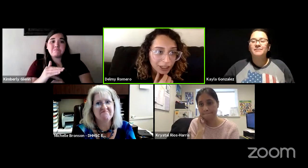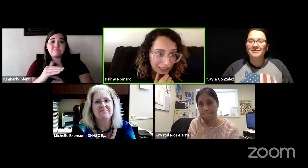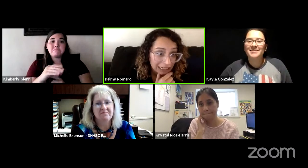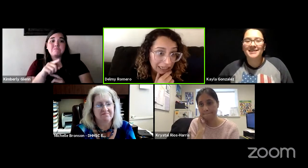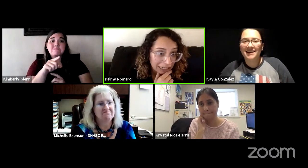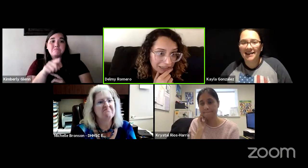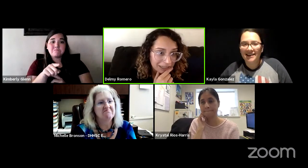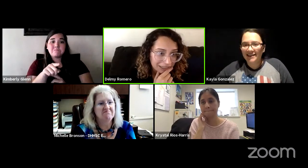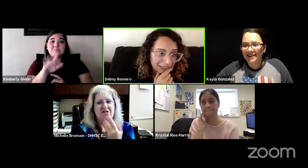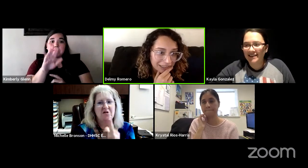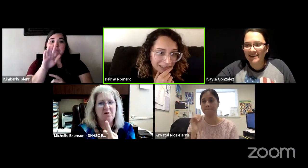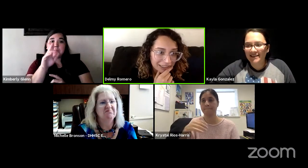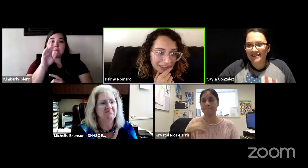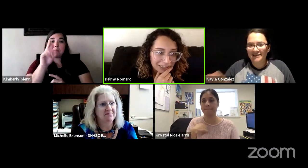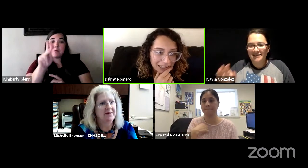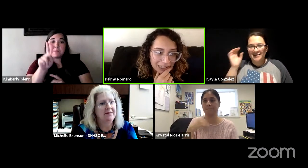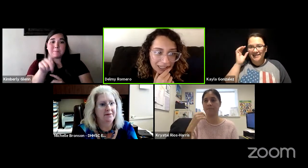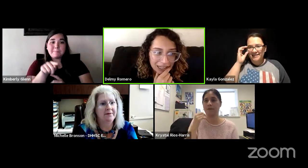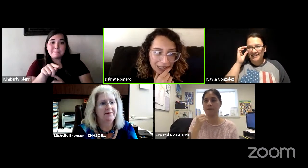Frederick?